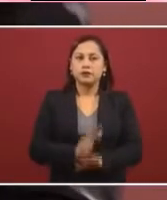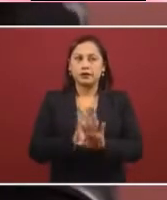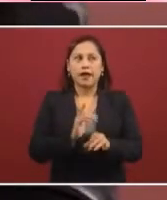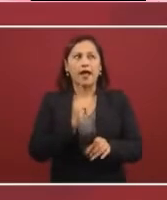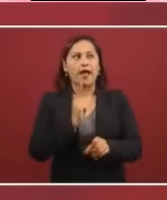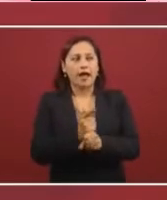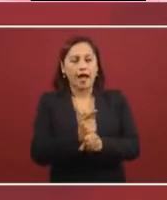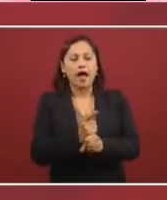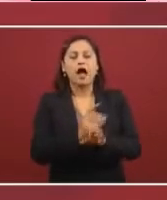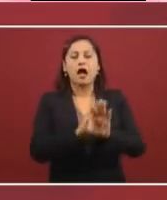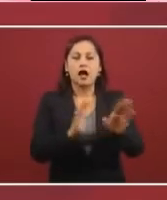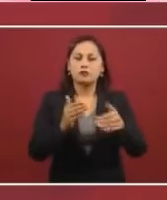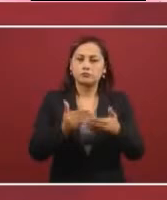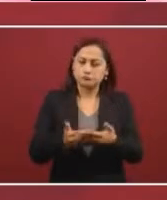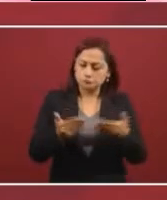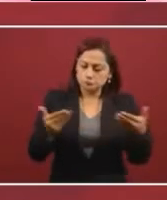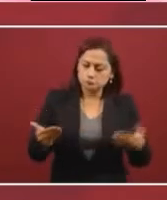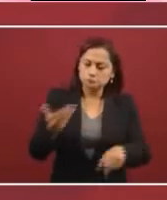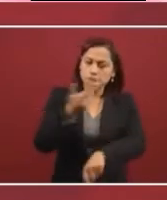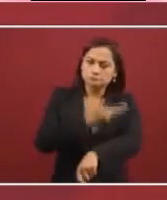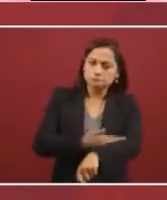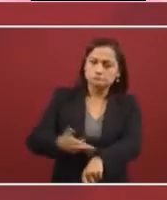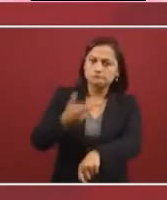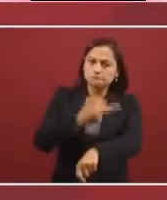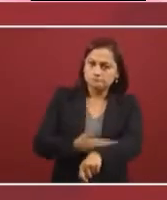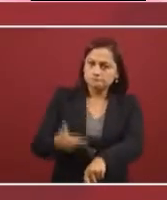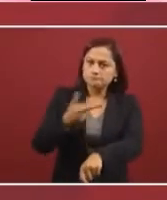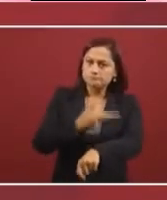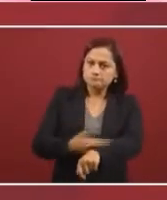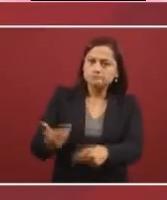And we're going to be doing